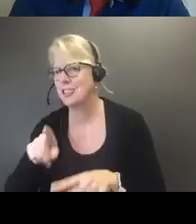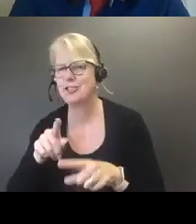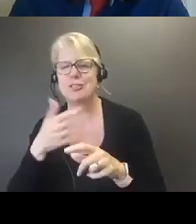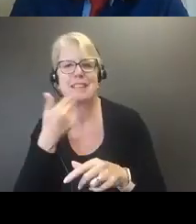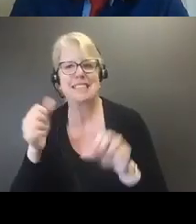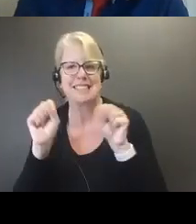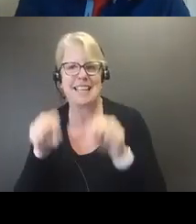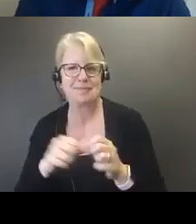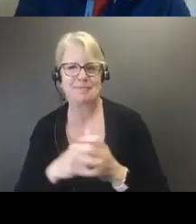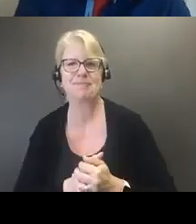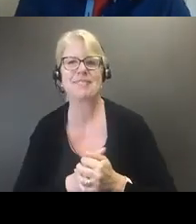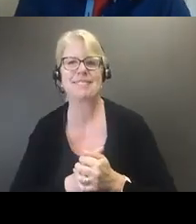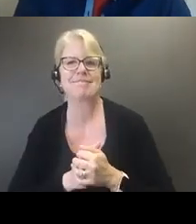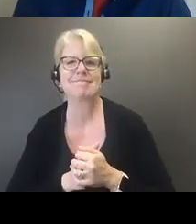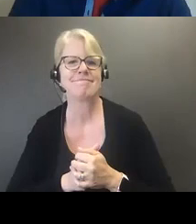can.